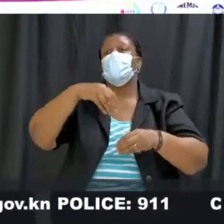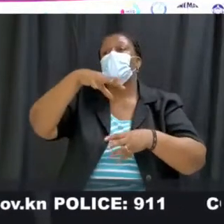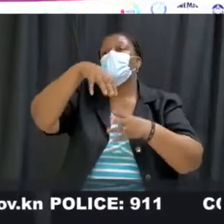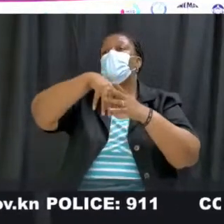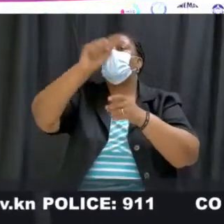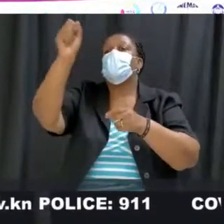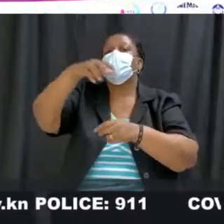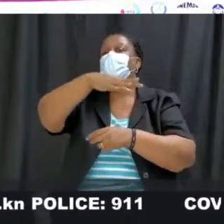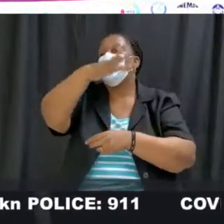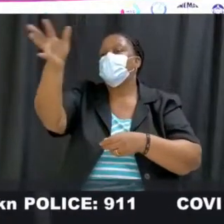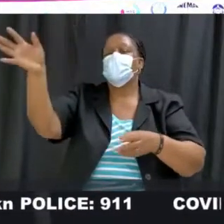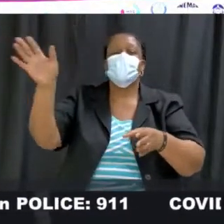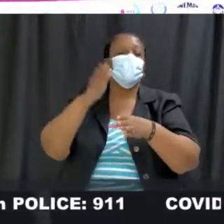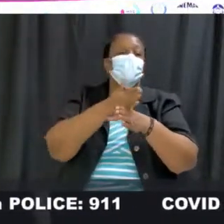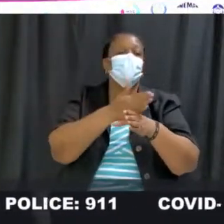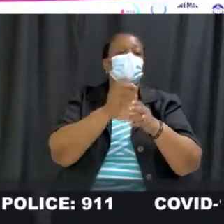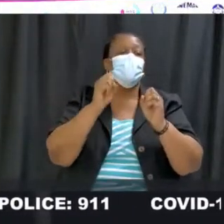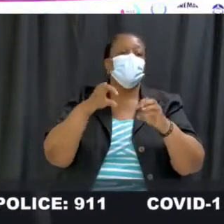there.